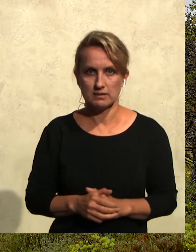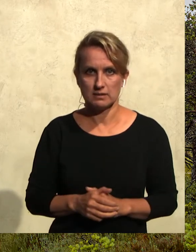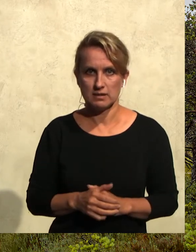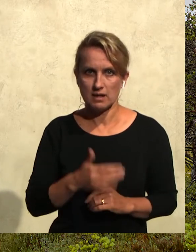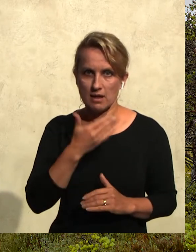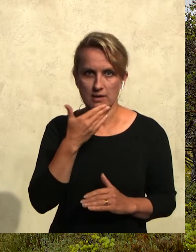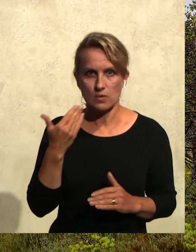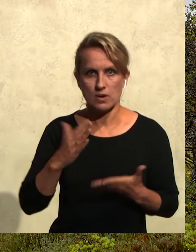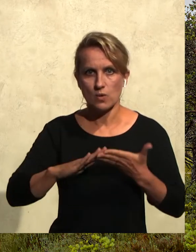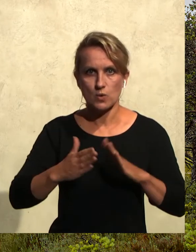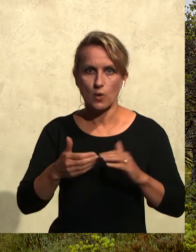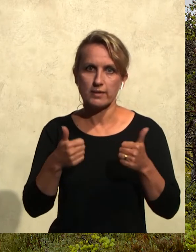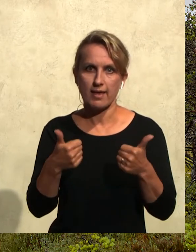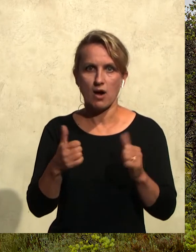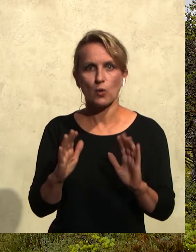well. So